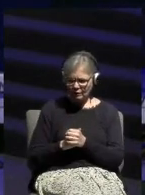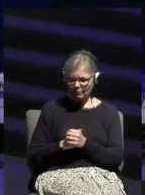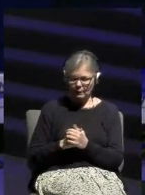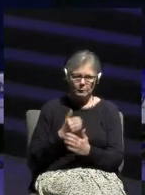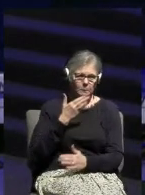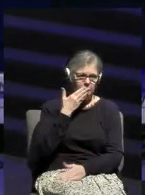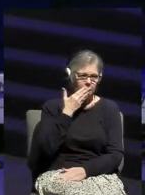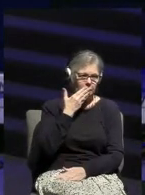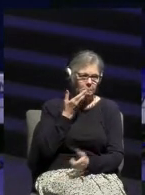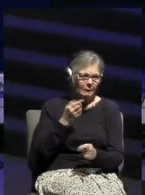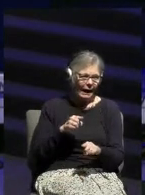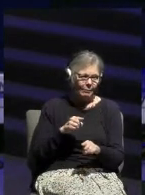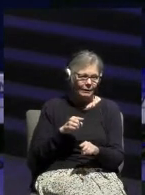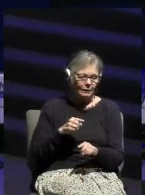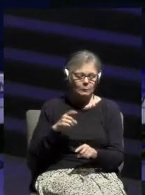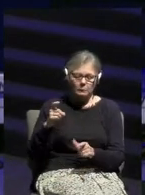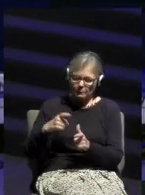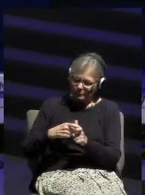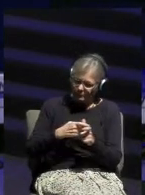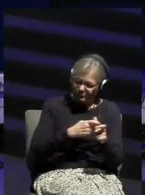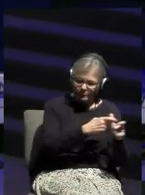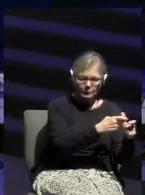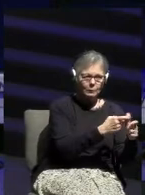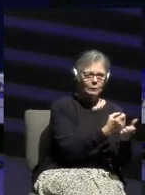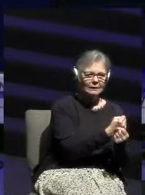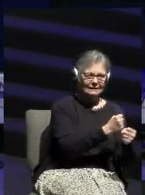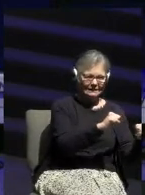And the concept of these cities of refuge in the scriptures